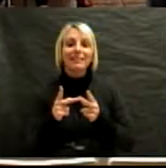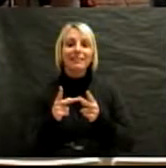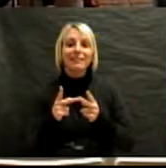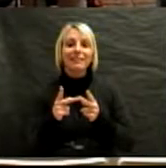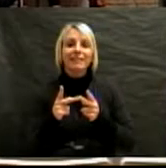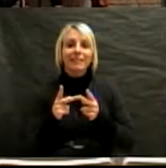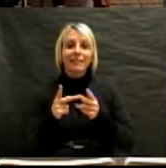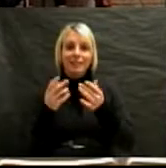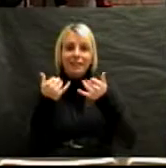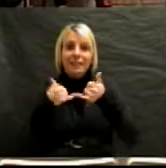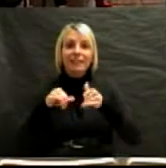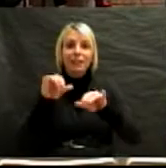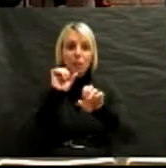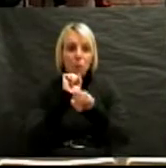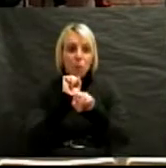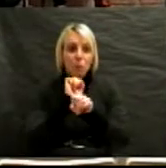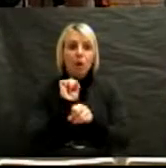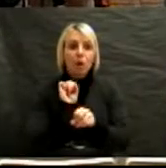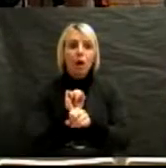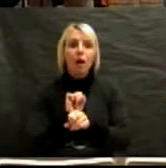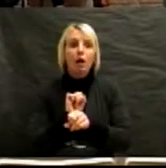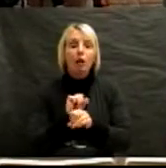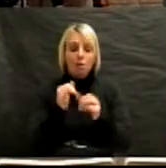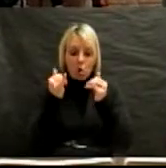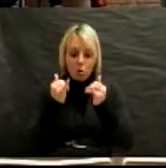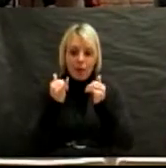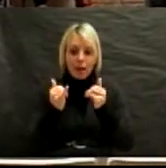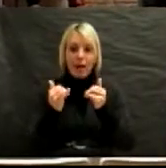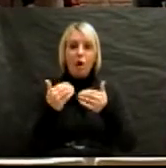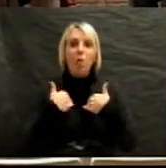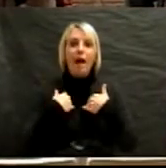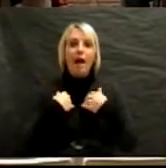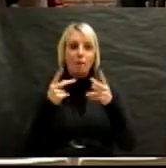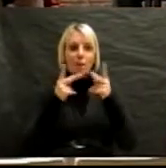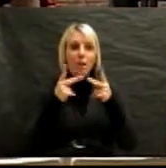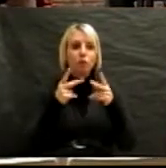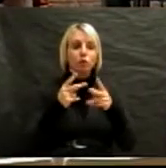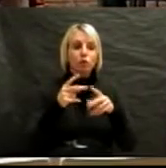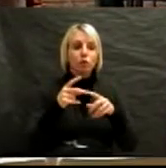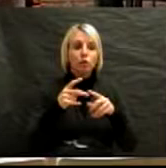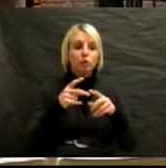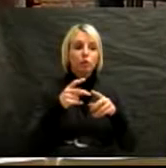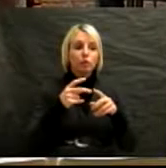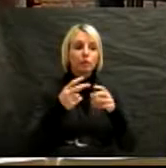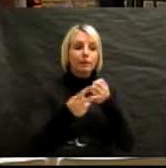time we have these reserved here as stated, and so